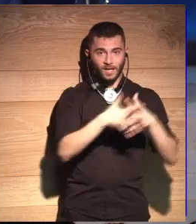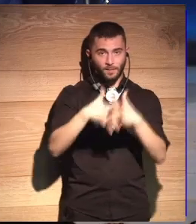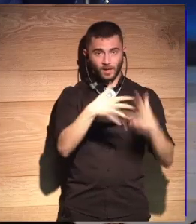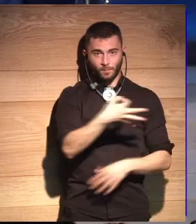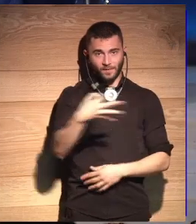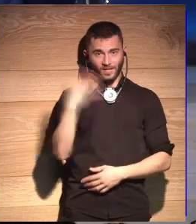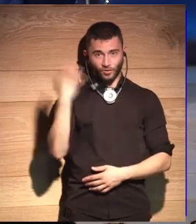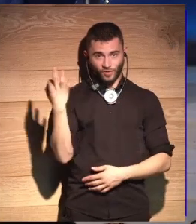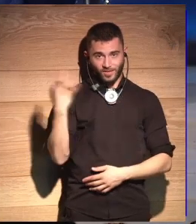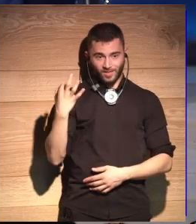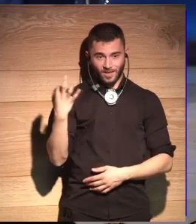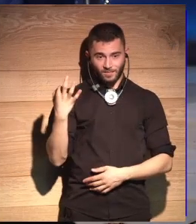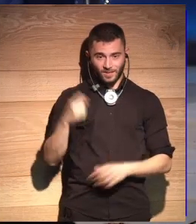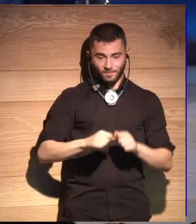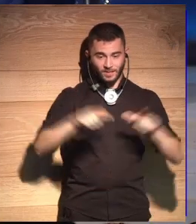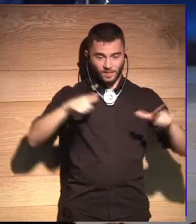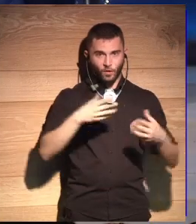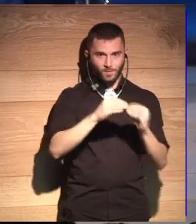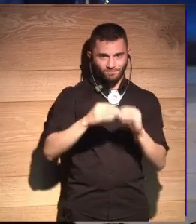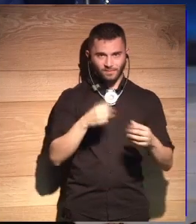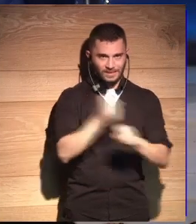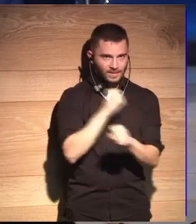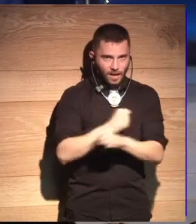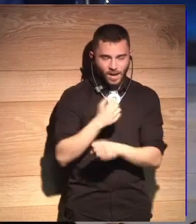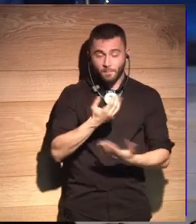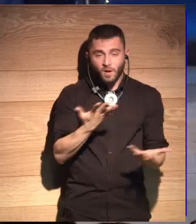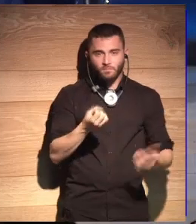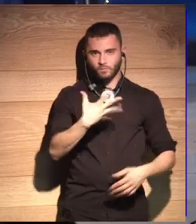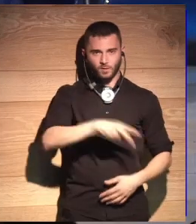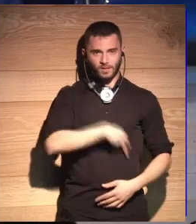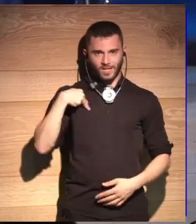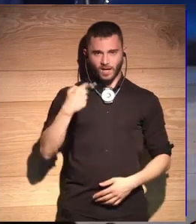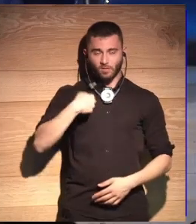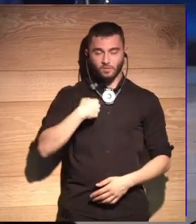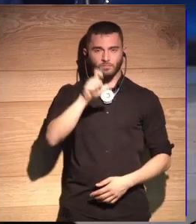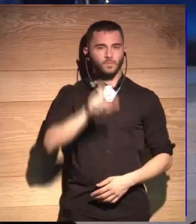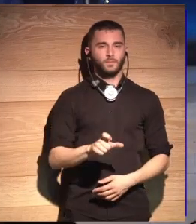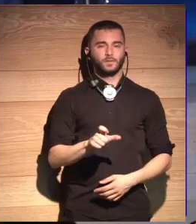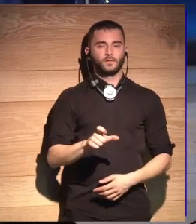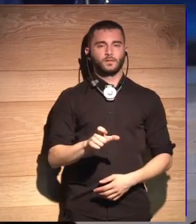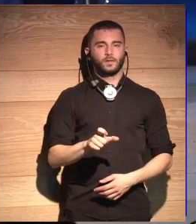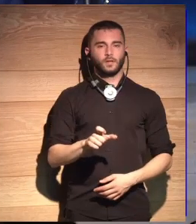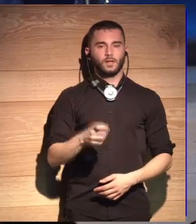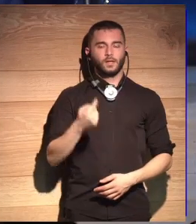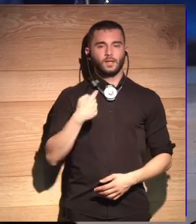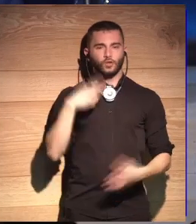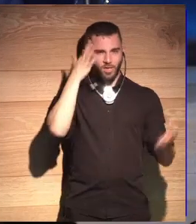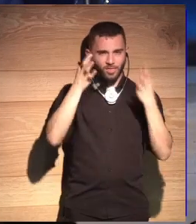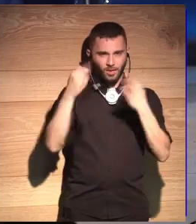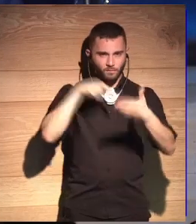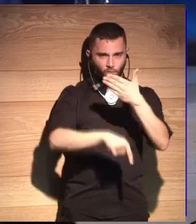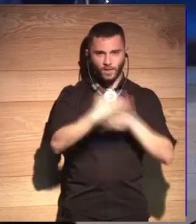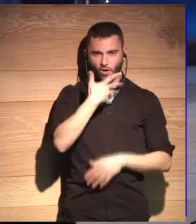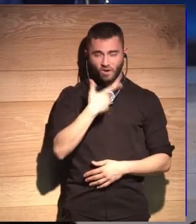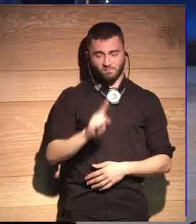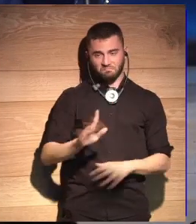platforms. I think in general, I mean, I'm not someone who sort of knows the sort of details of sort of, you know, the back